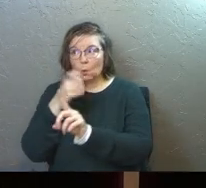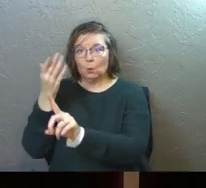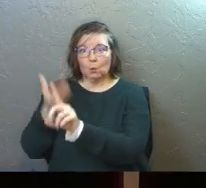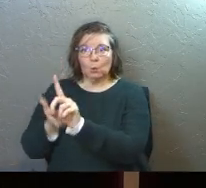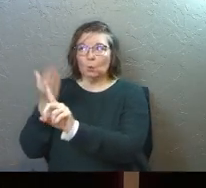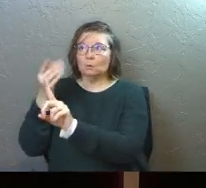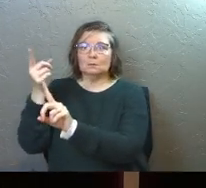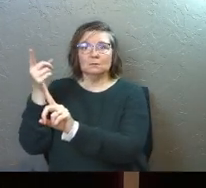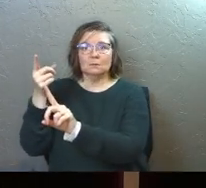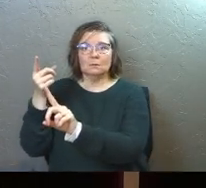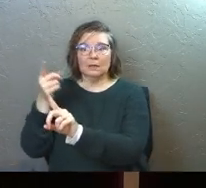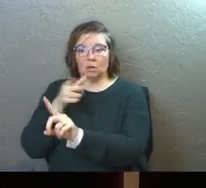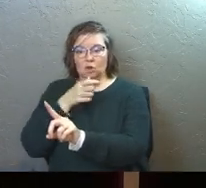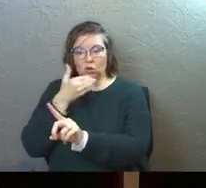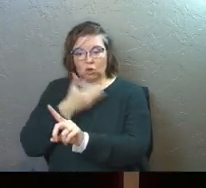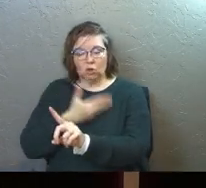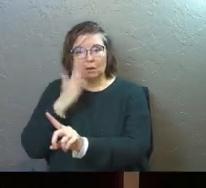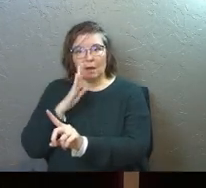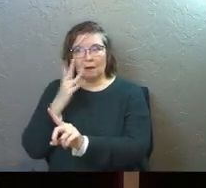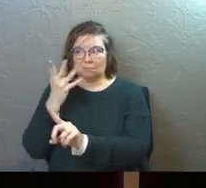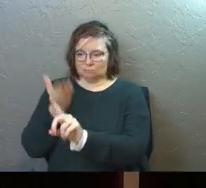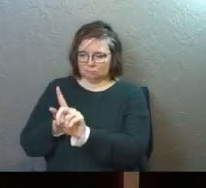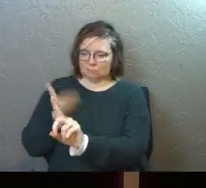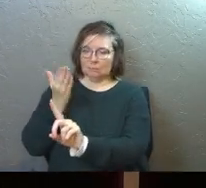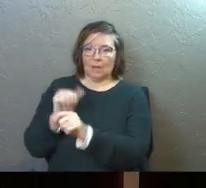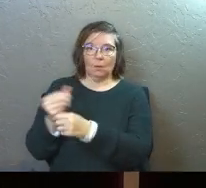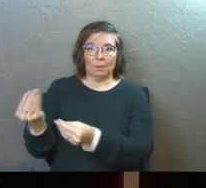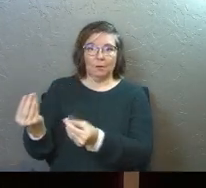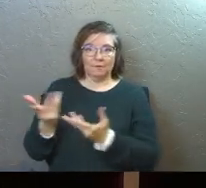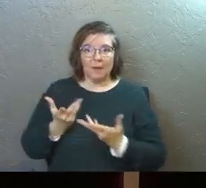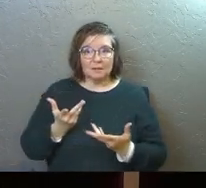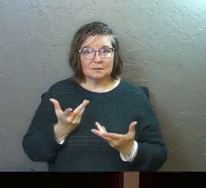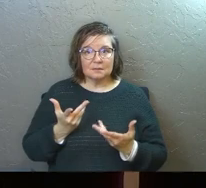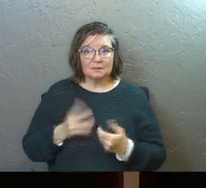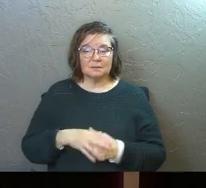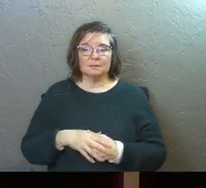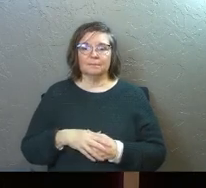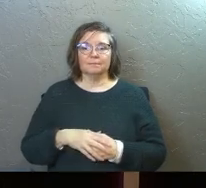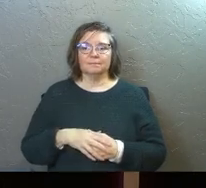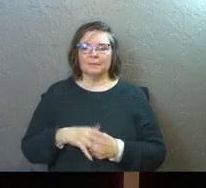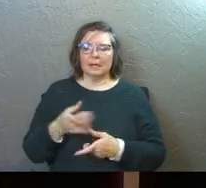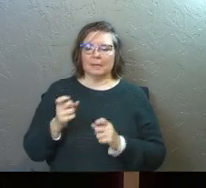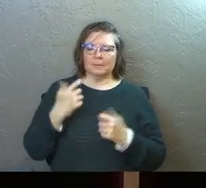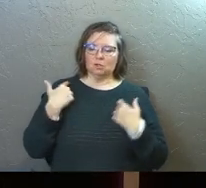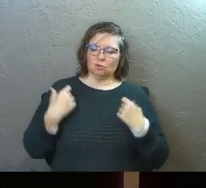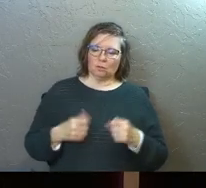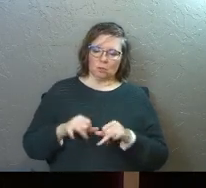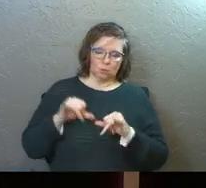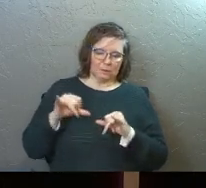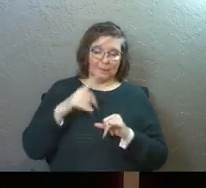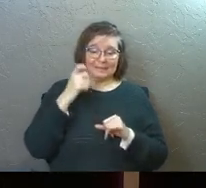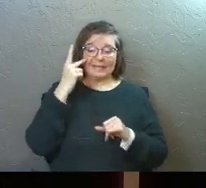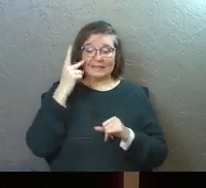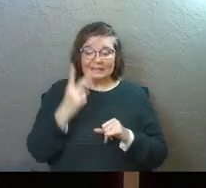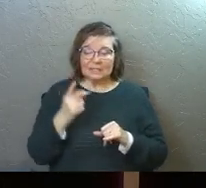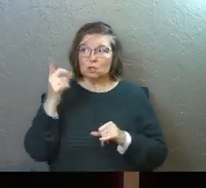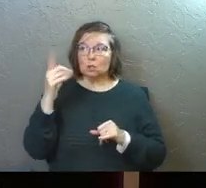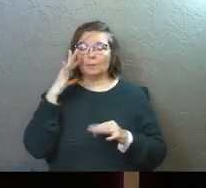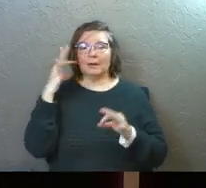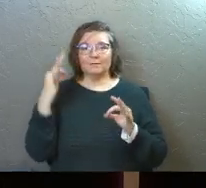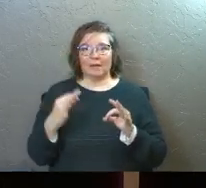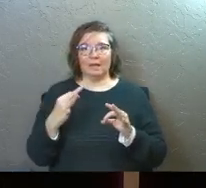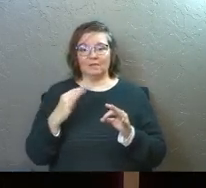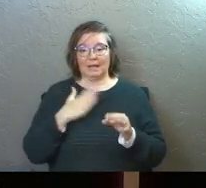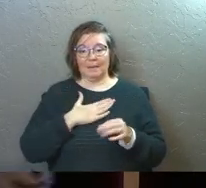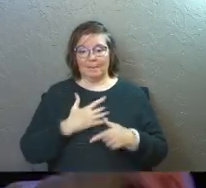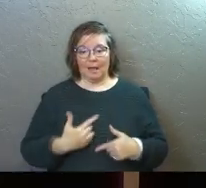is. That is the kind of good God he is. That is how he provides. God, give me the strength to stay in it because I can see that you've been